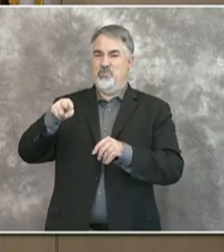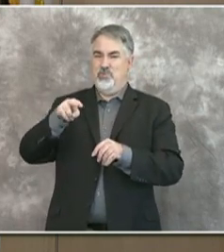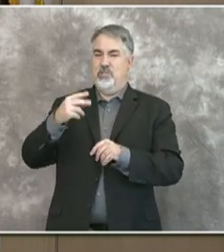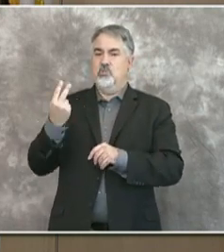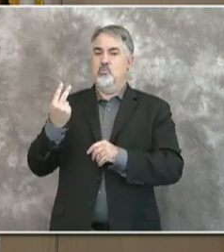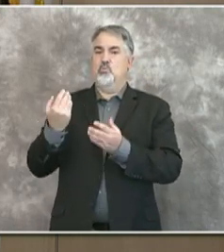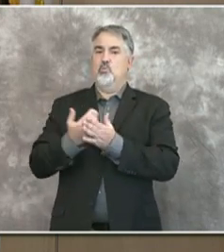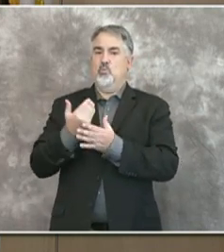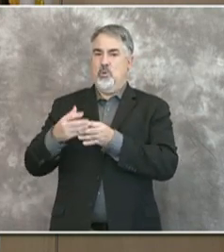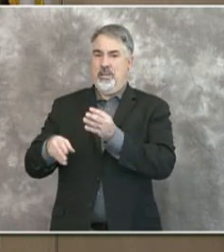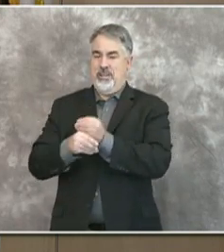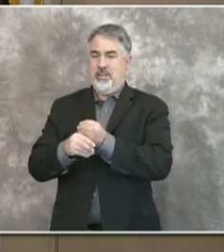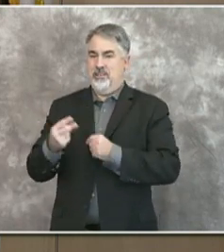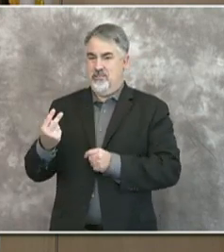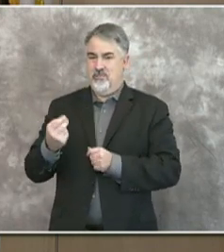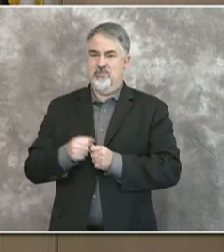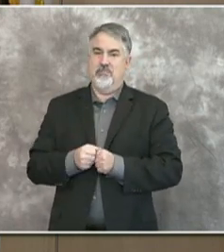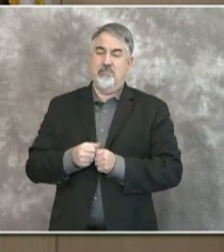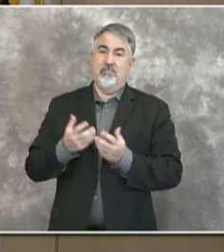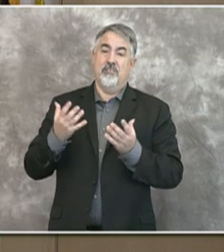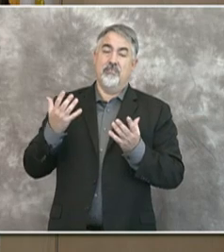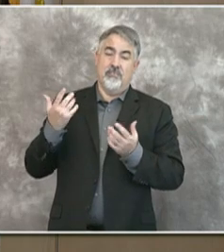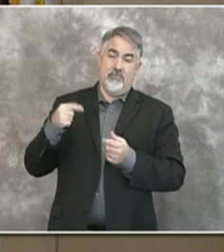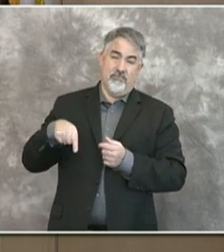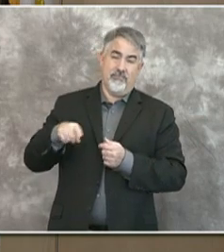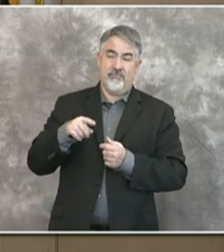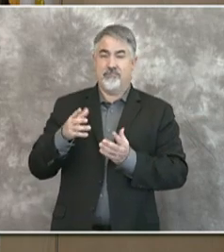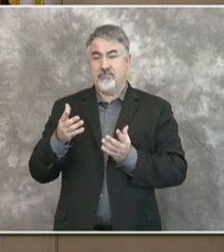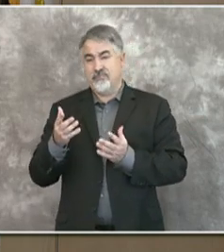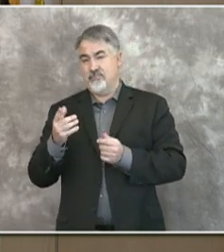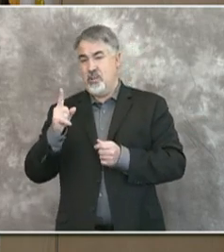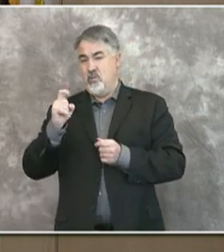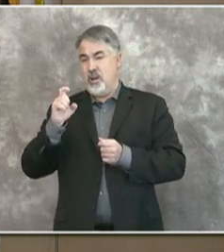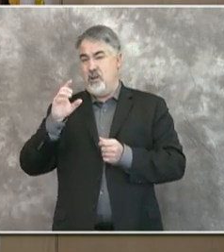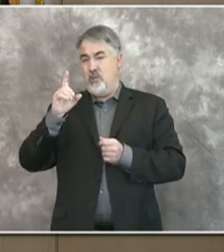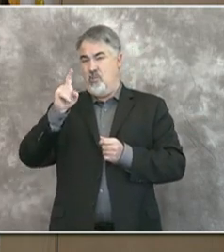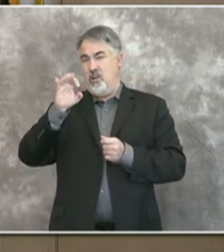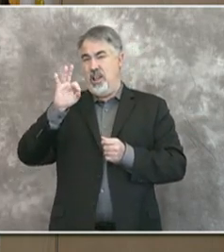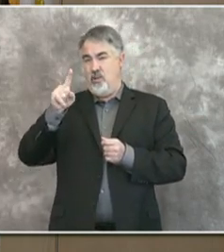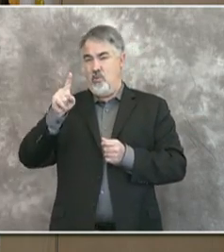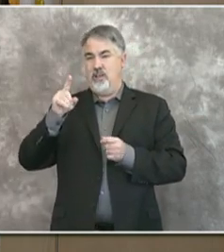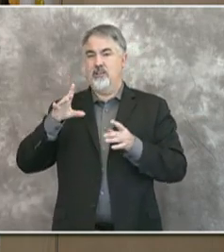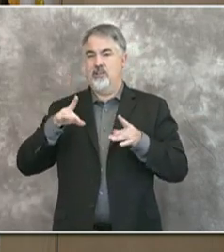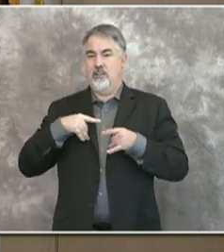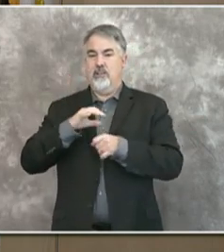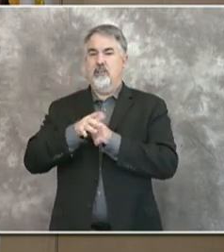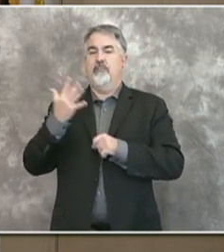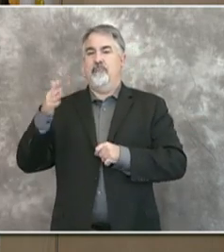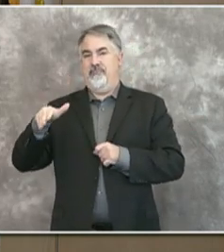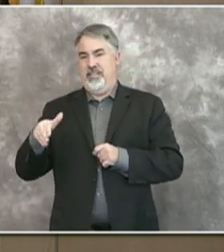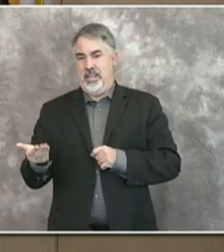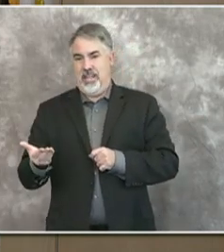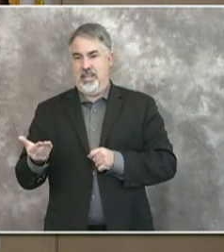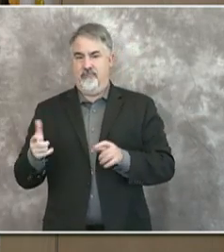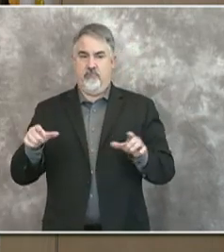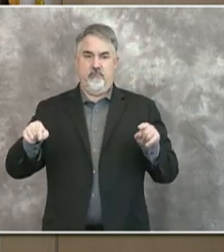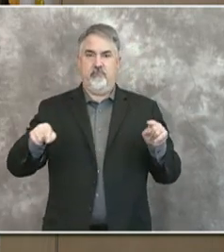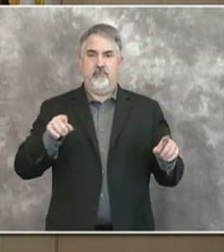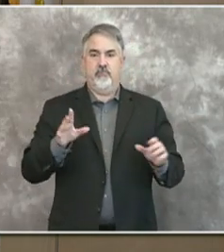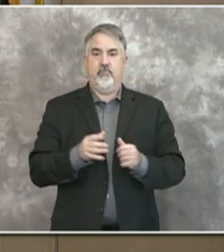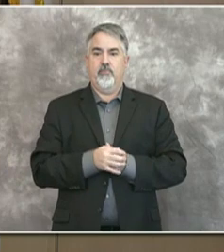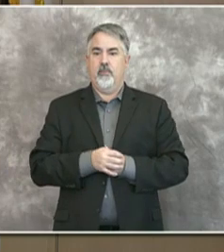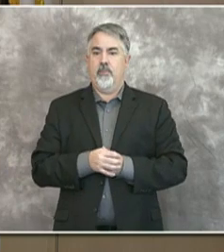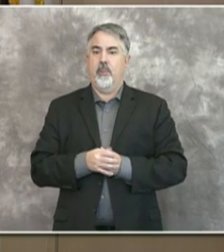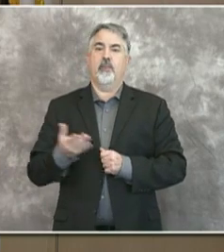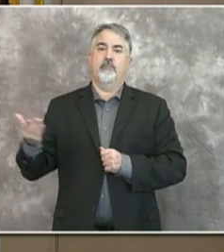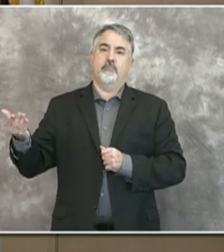reported there, and cumulatively this includes 191 cases and 5 deaths. I would now like to invite